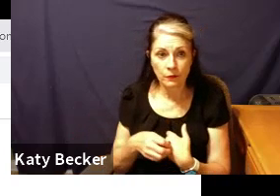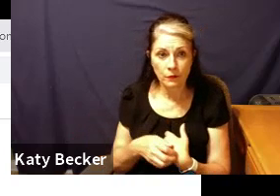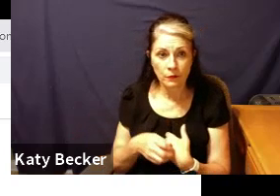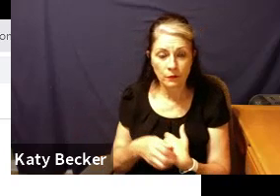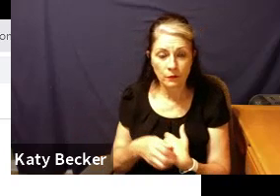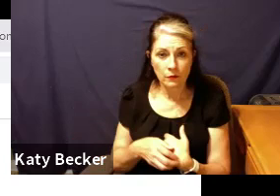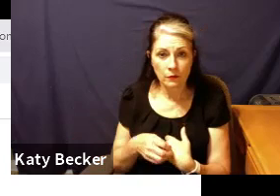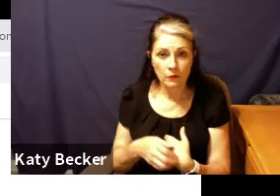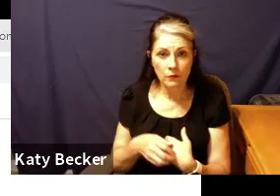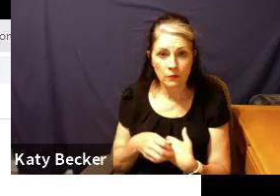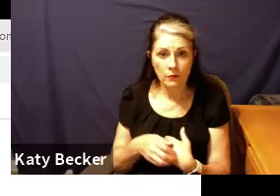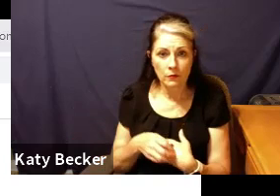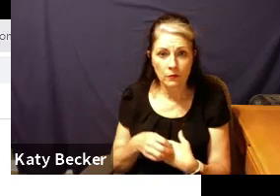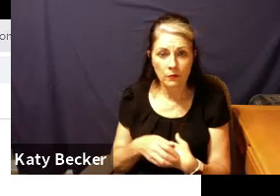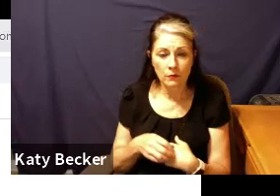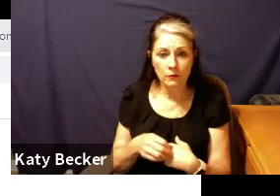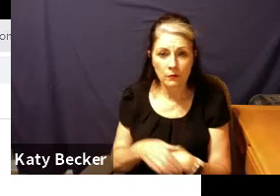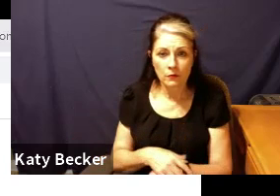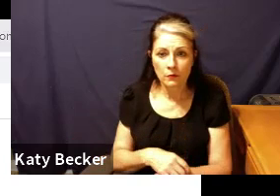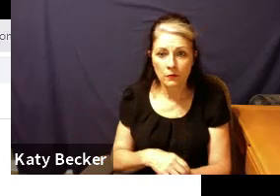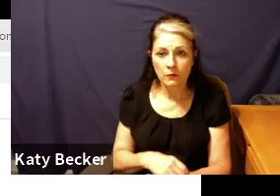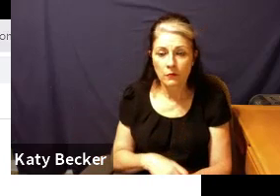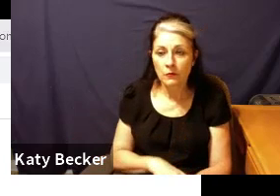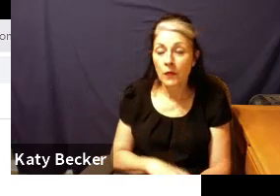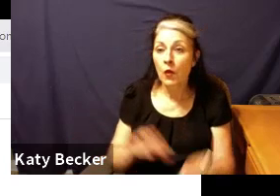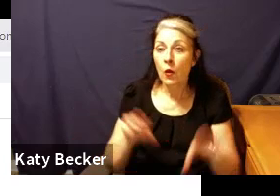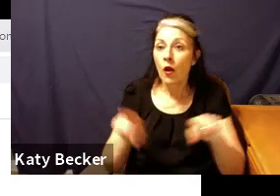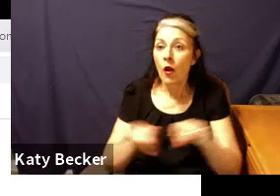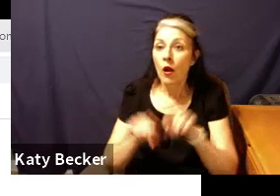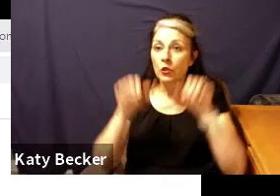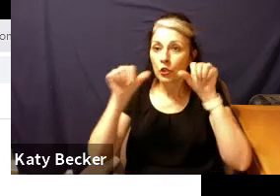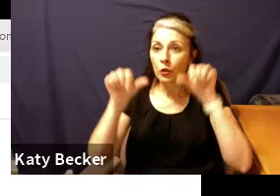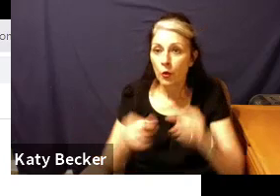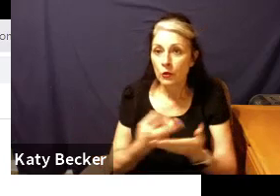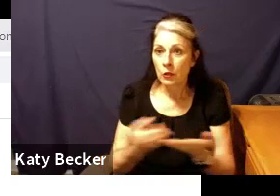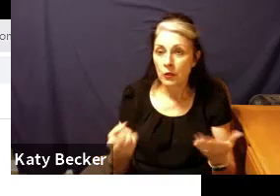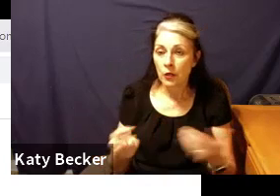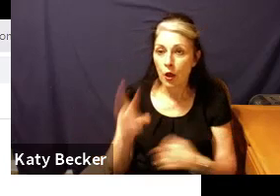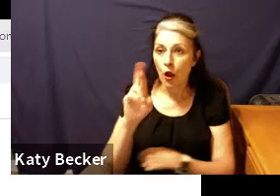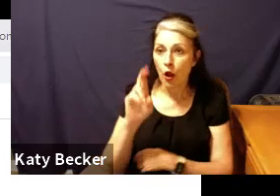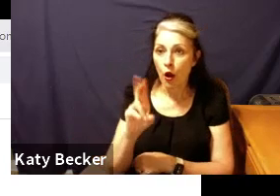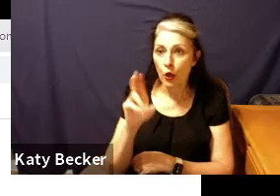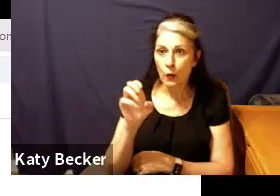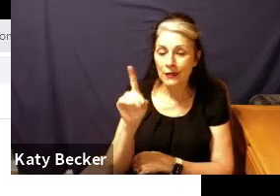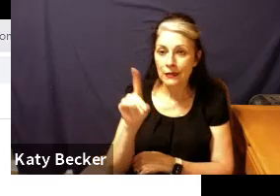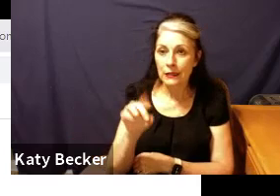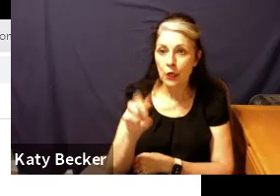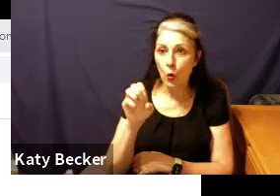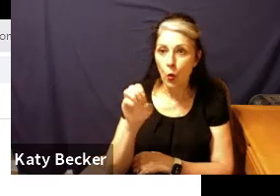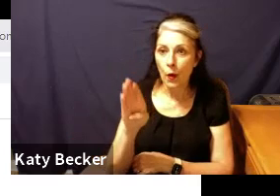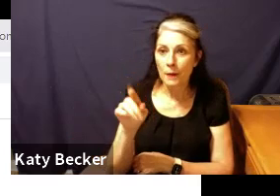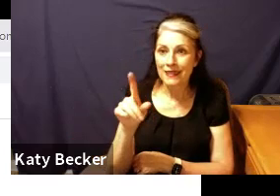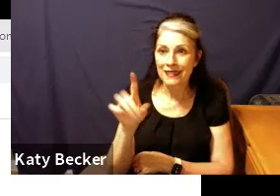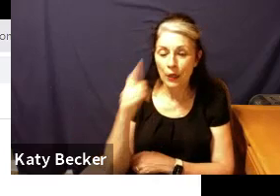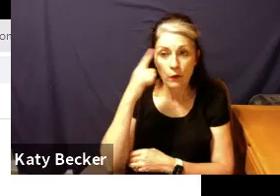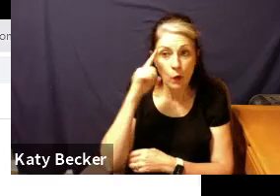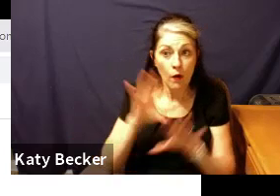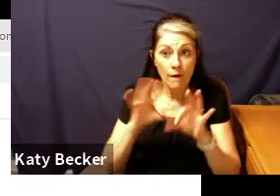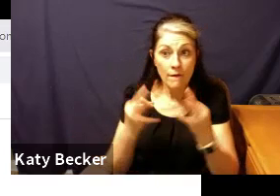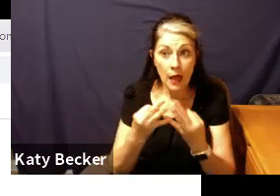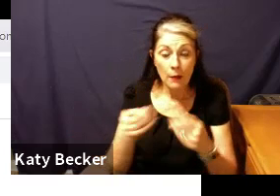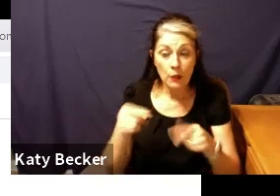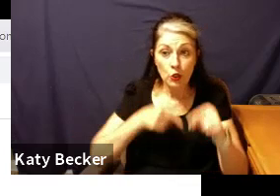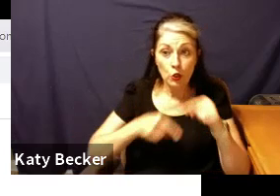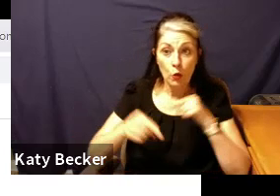And Glay, I will also post all of the resources on our RUSD website for families if they would like to go back